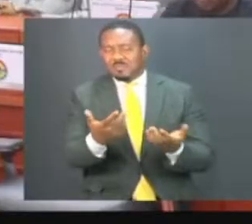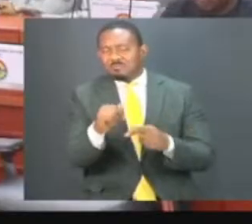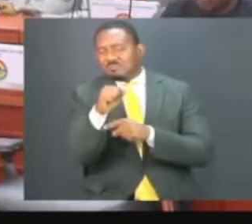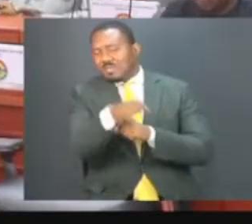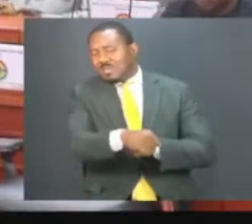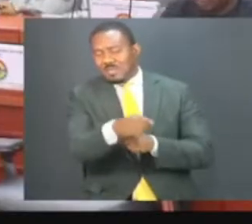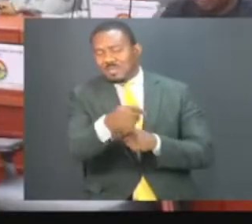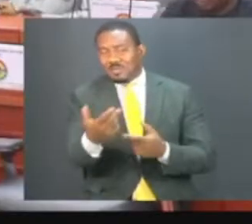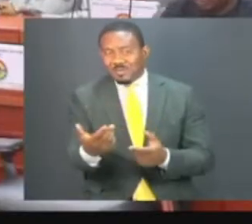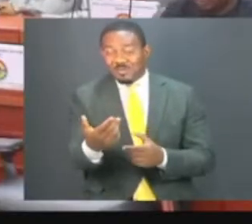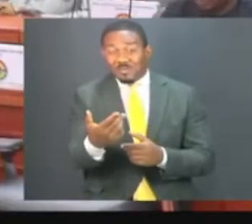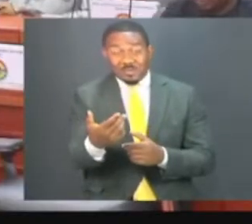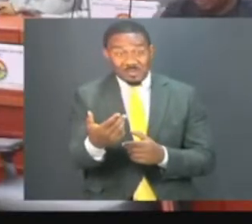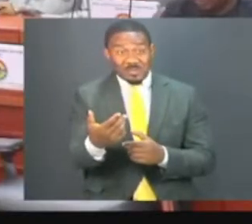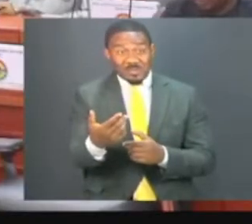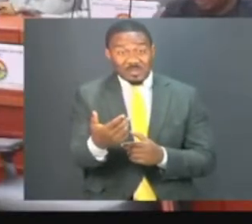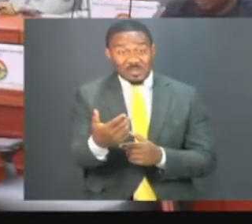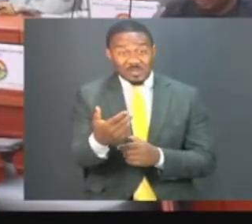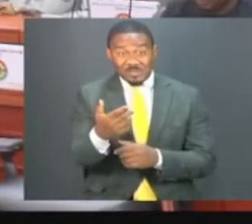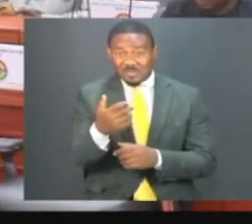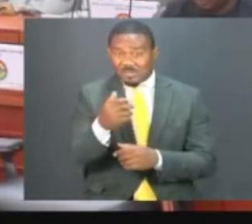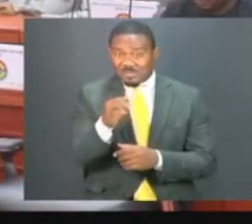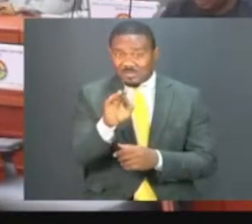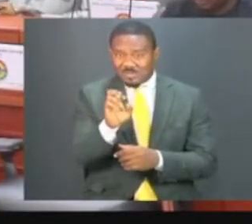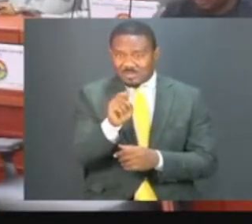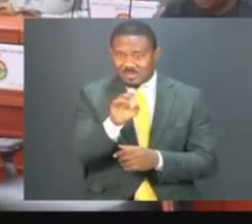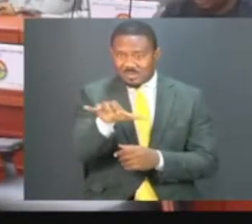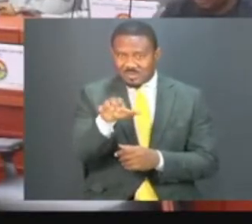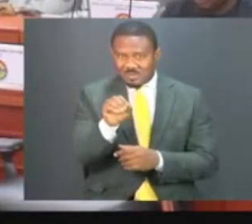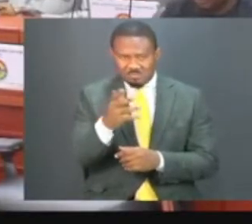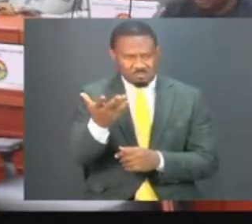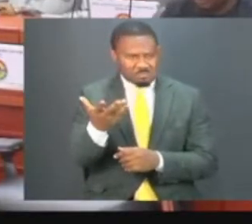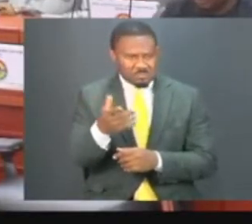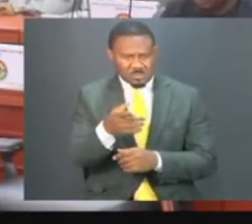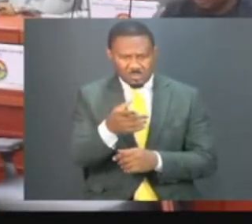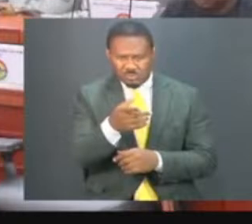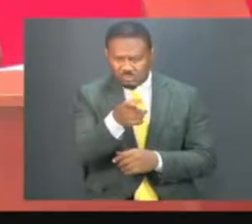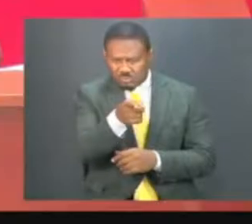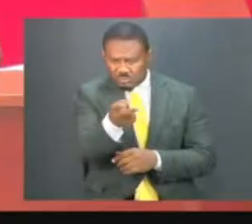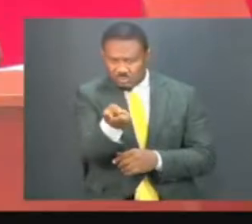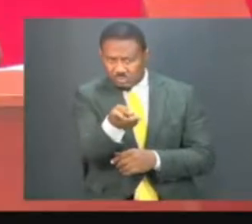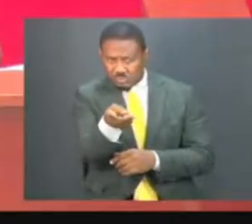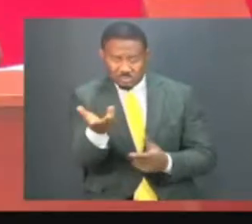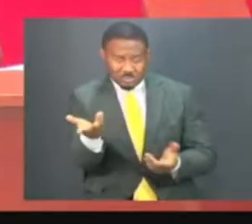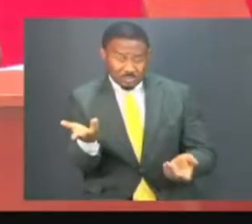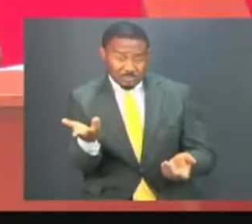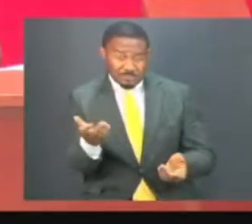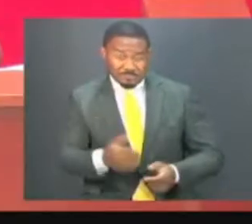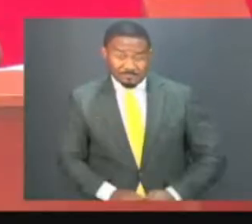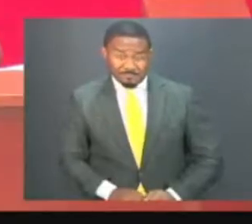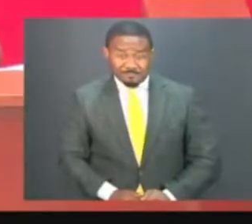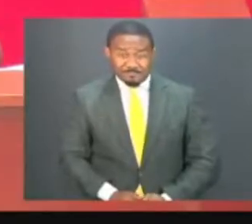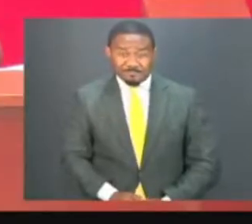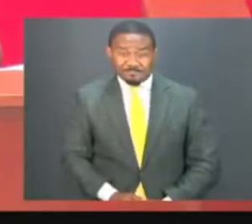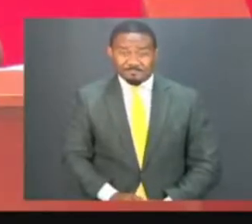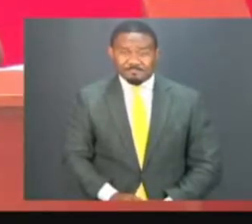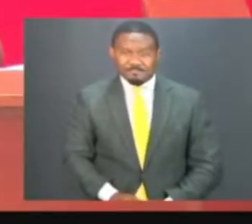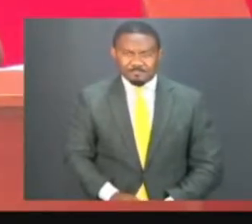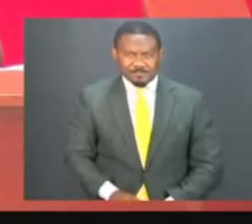you on point of order? Who doesn't know that in this house? Why are you rising? Who doesn't know that in this